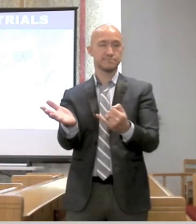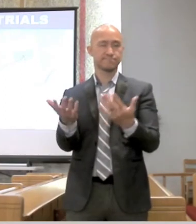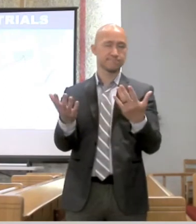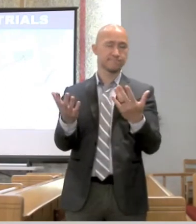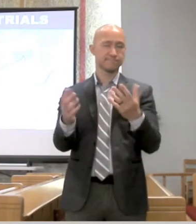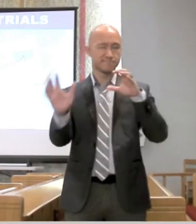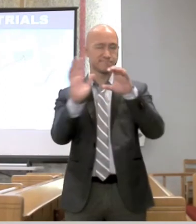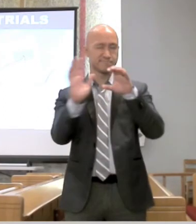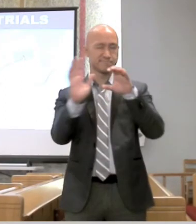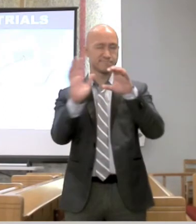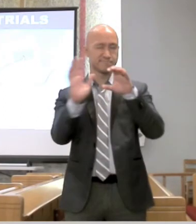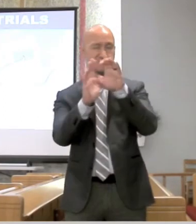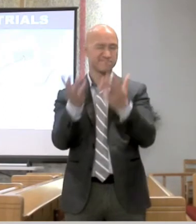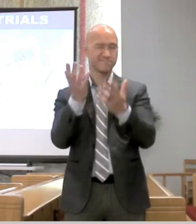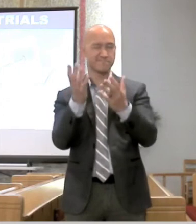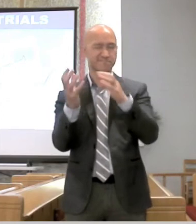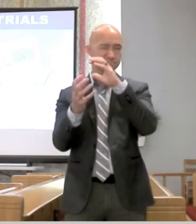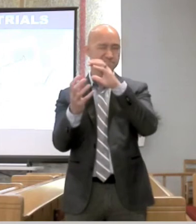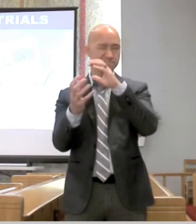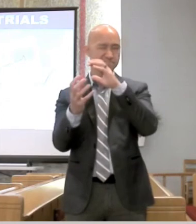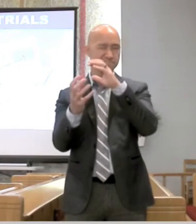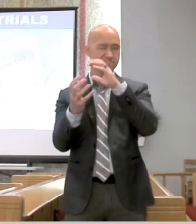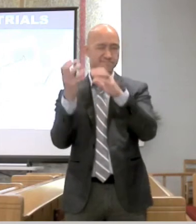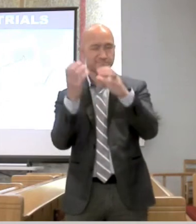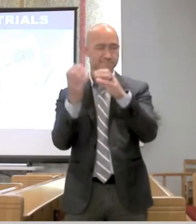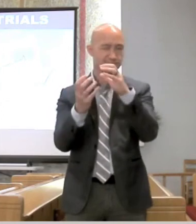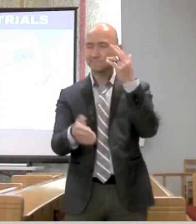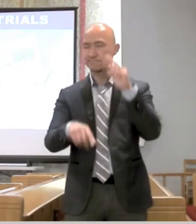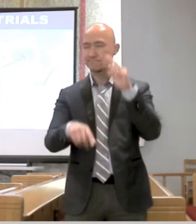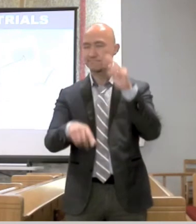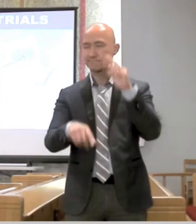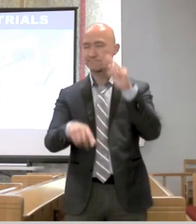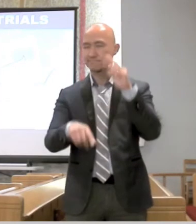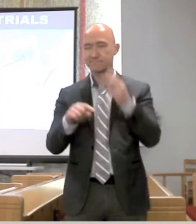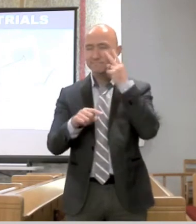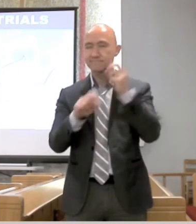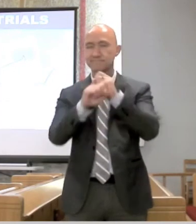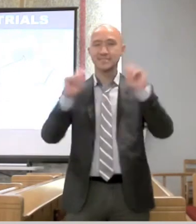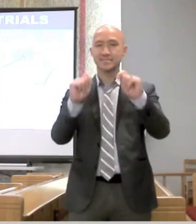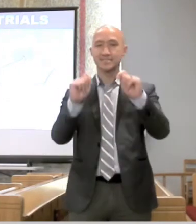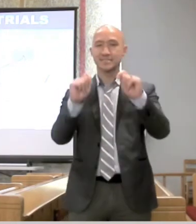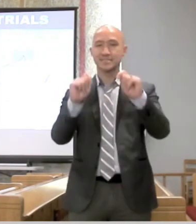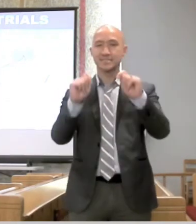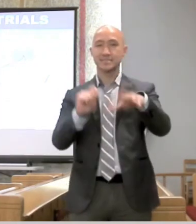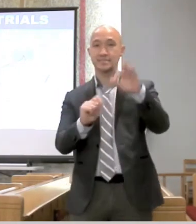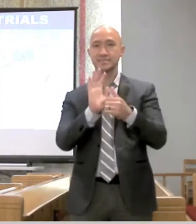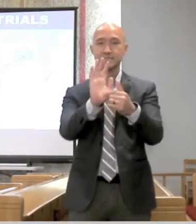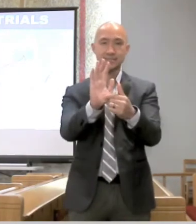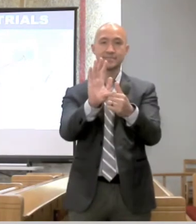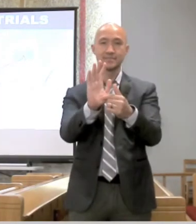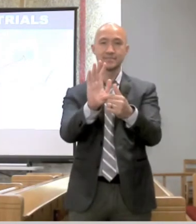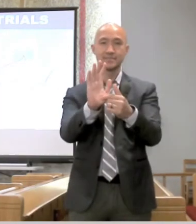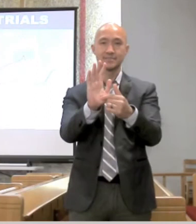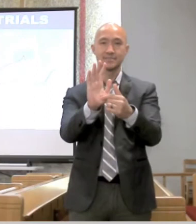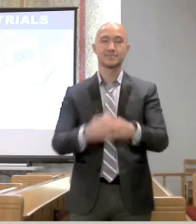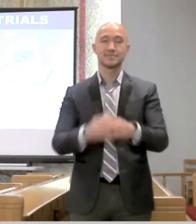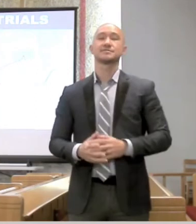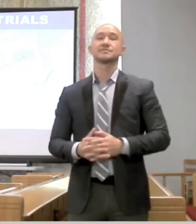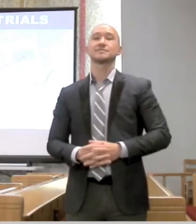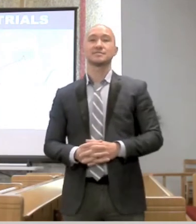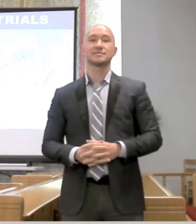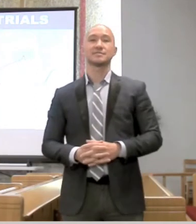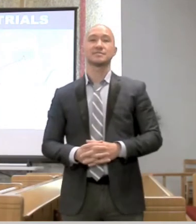to appreciate the detail of the map. I really tried to look for a nice map so I wouldn't have to make one myself.